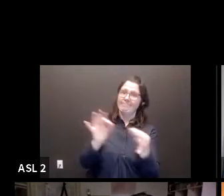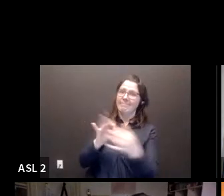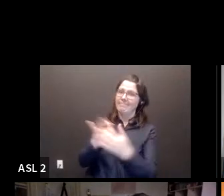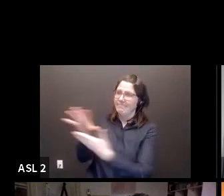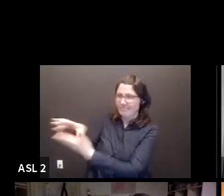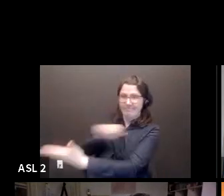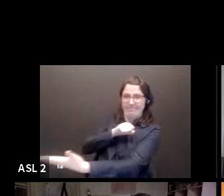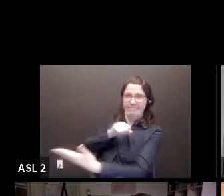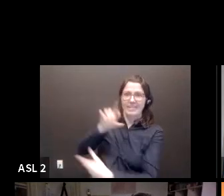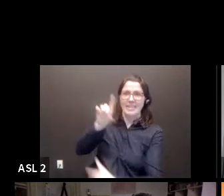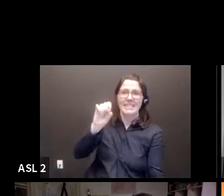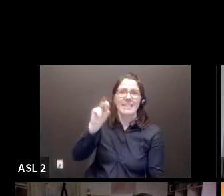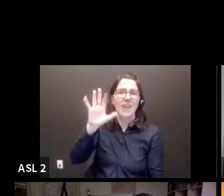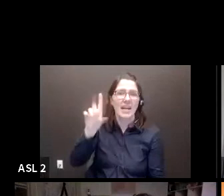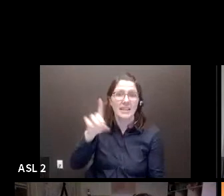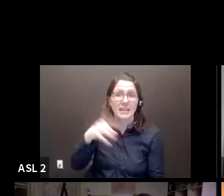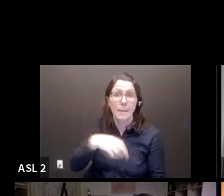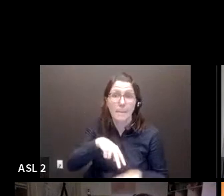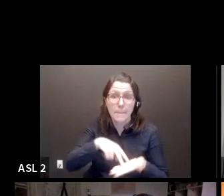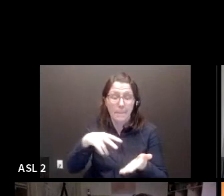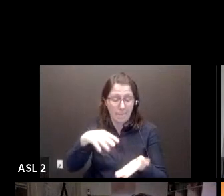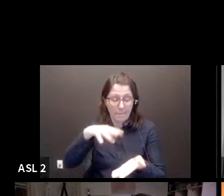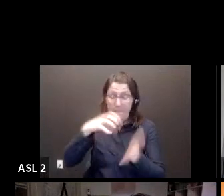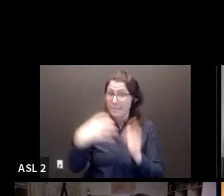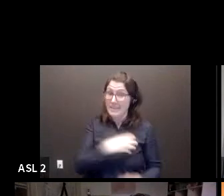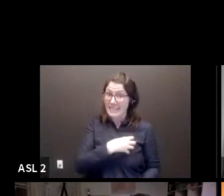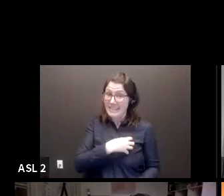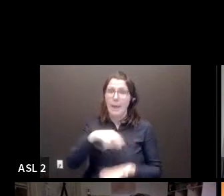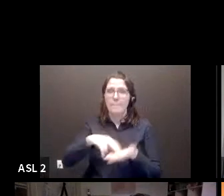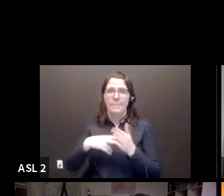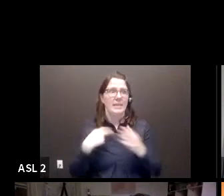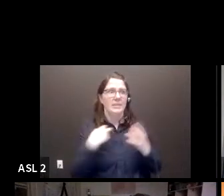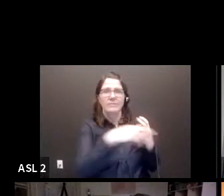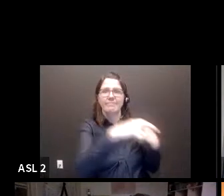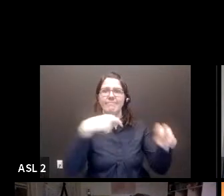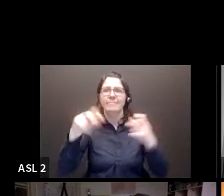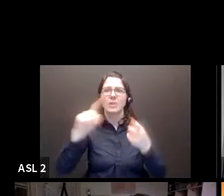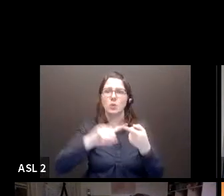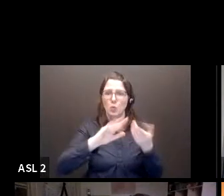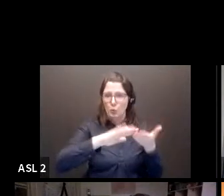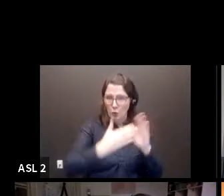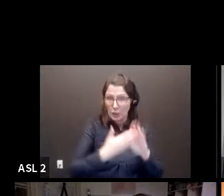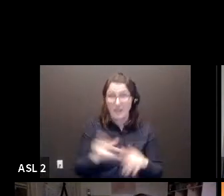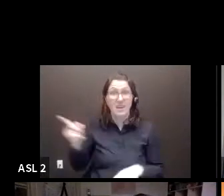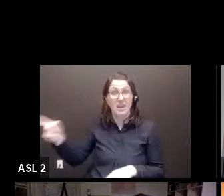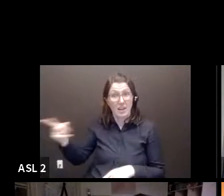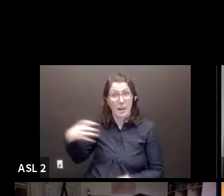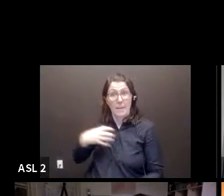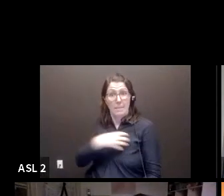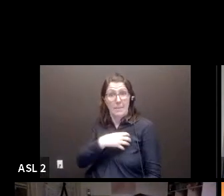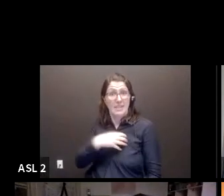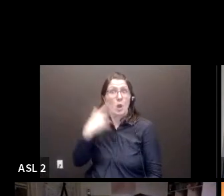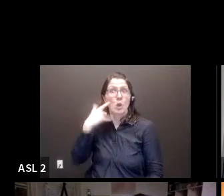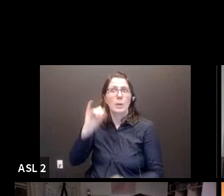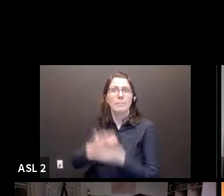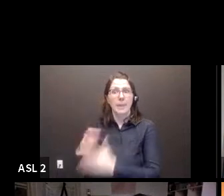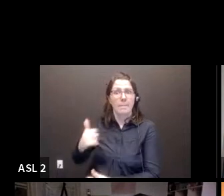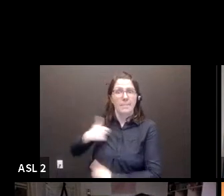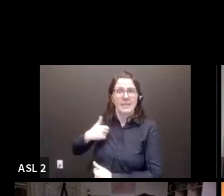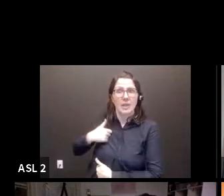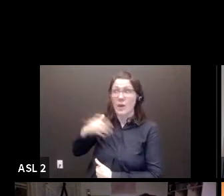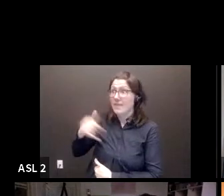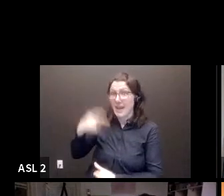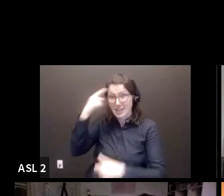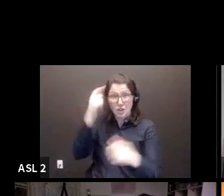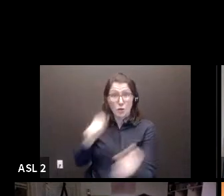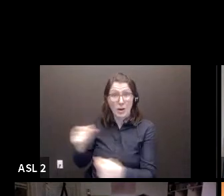in real safety this militarized police approach is an example of a failed strategy and yet we throw money at this failed strategy despite